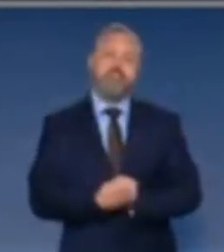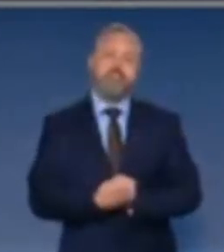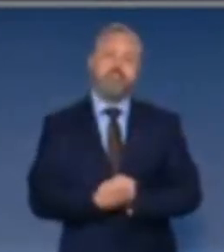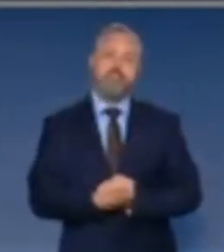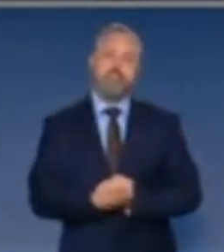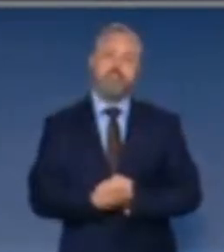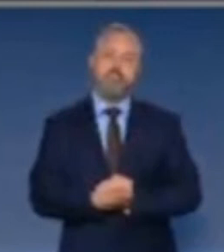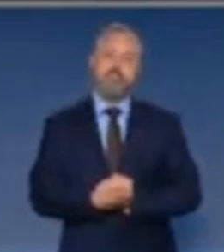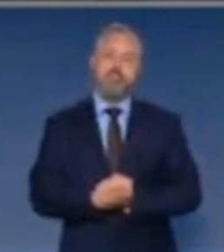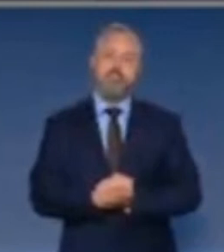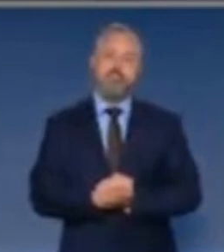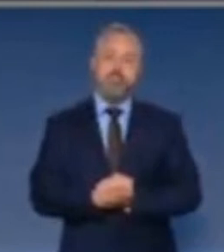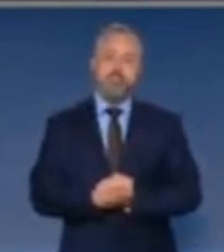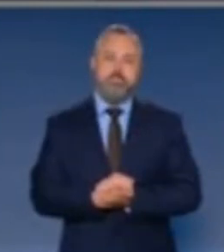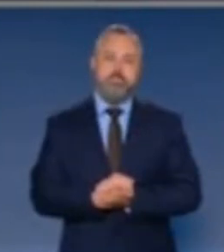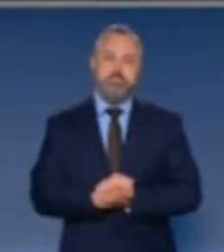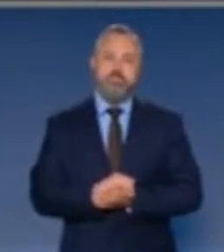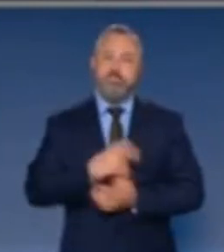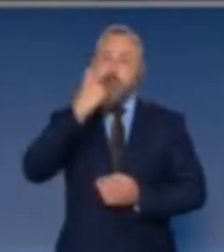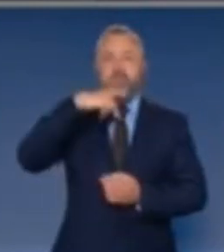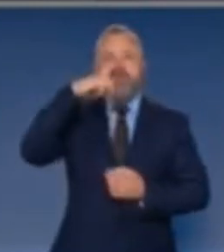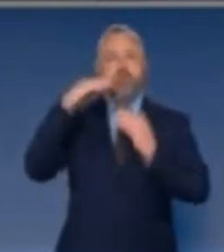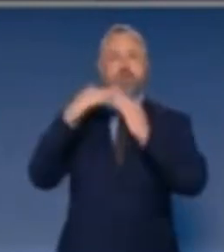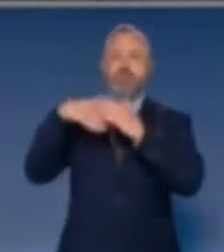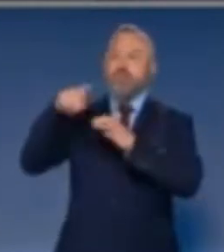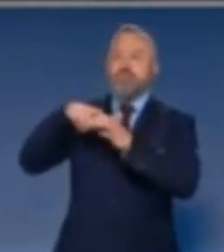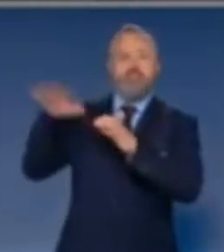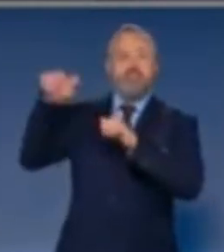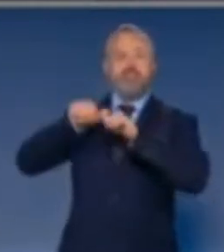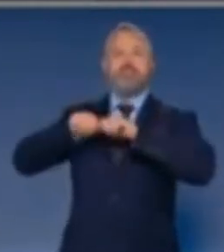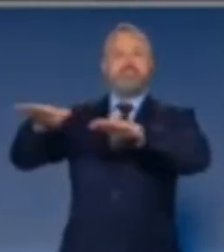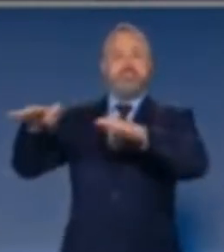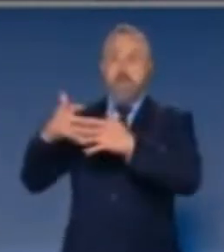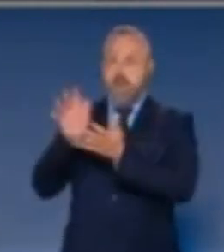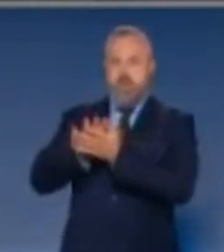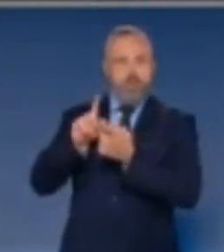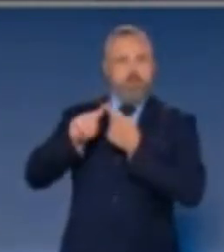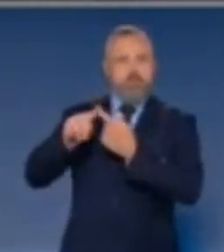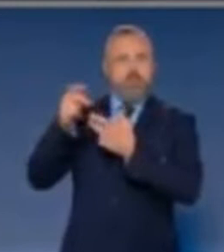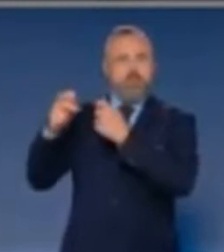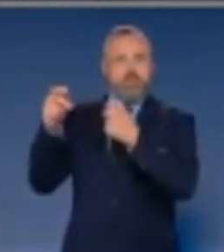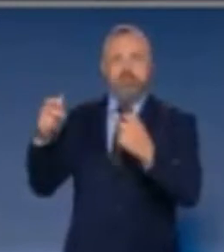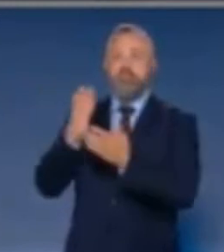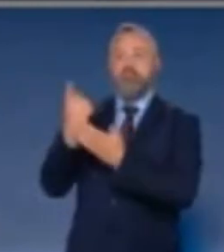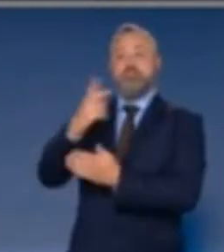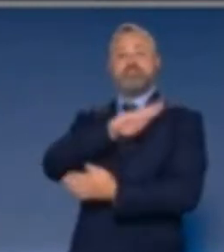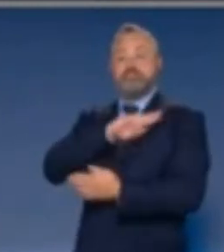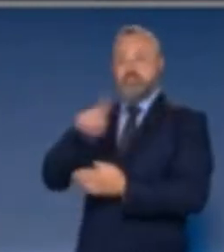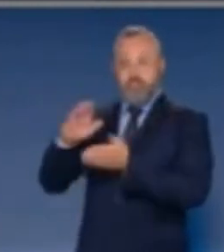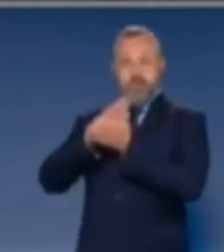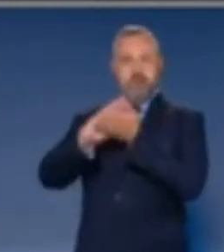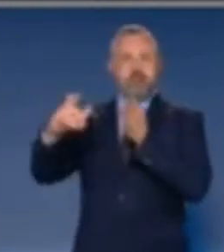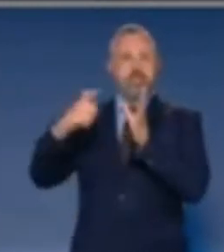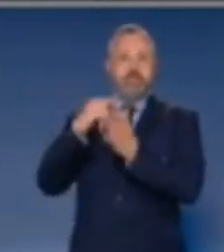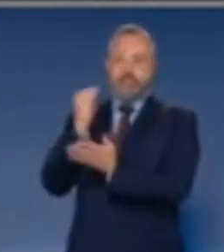aged care facilities in Queensland, Healthcare Australia, HCA, is clearly at fault here. Two serious breaches have occurred.